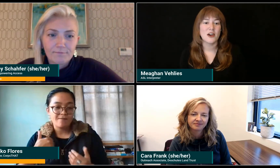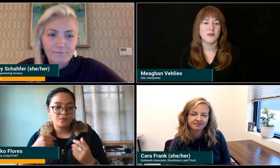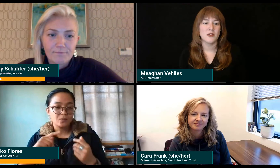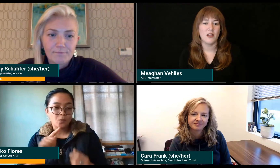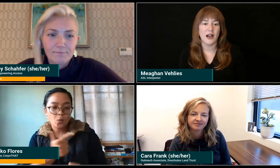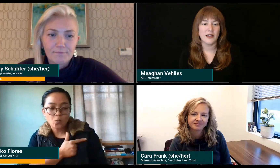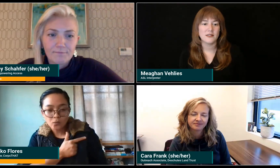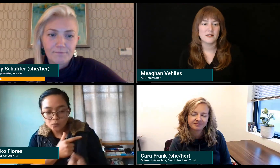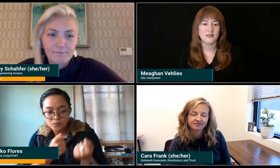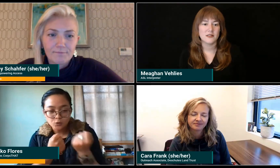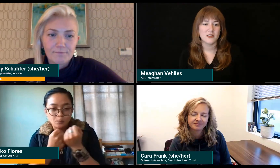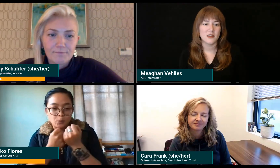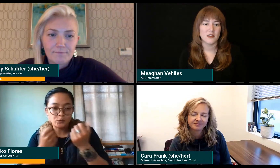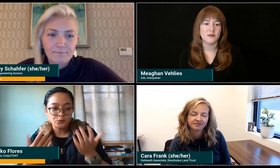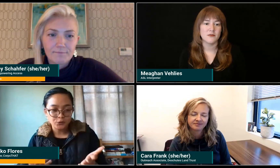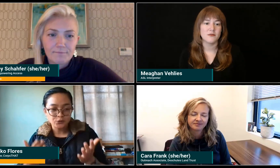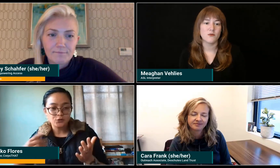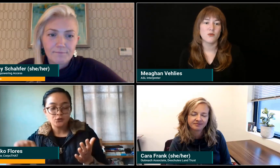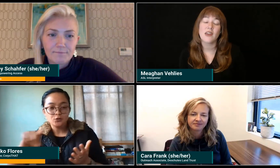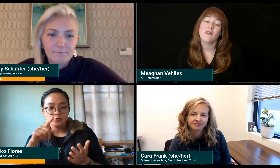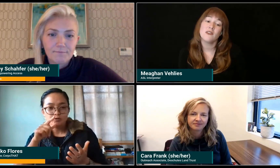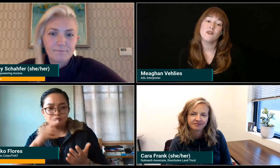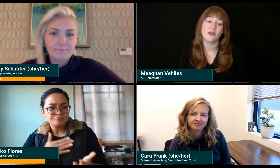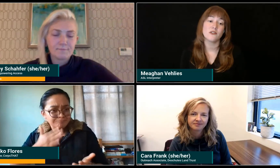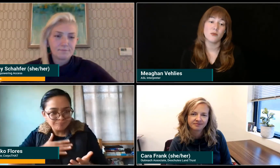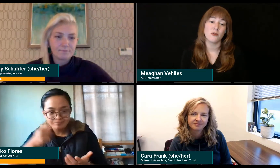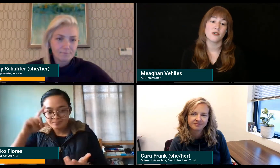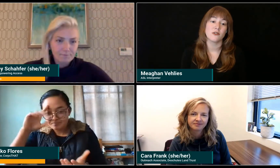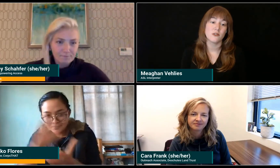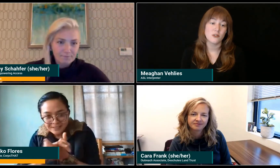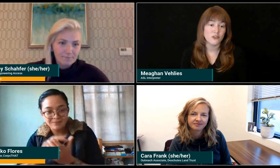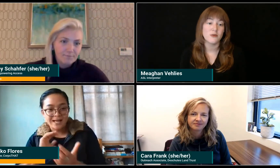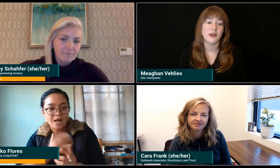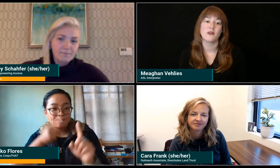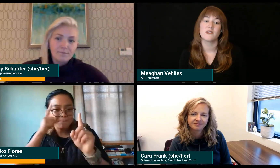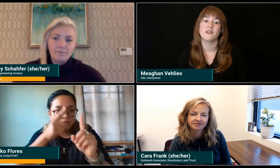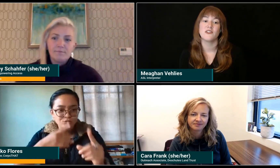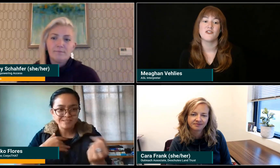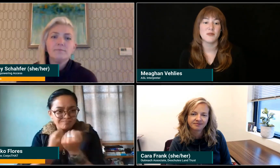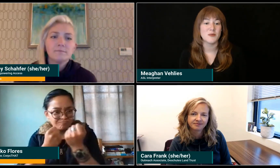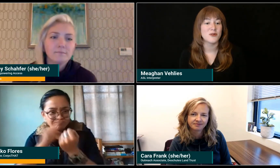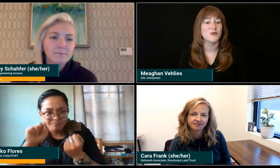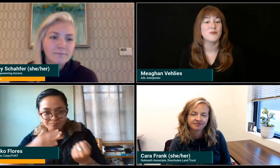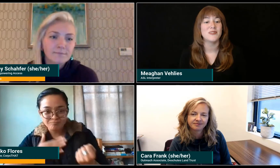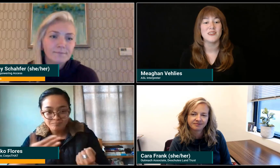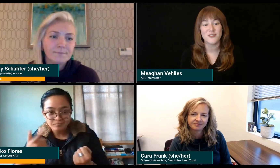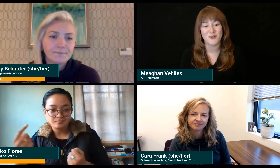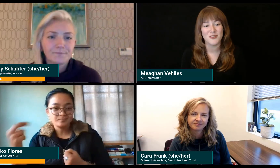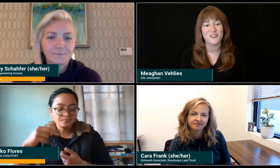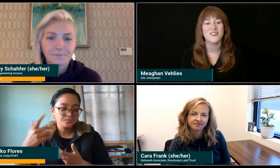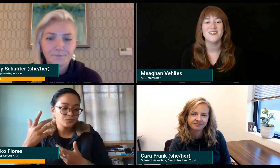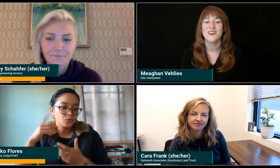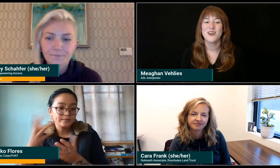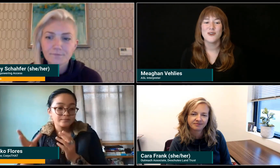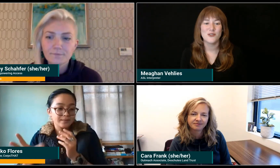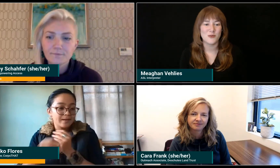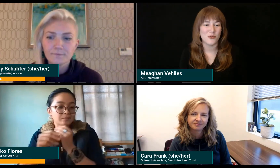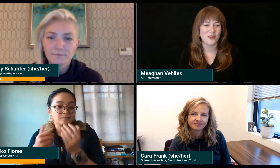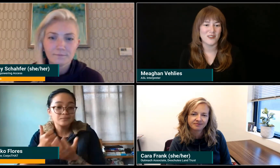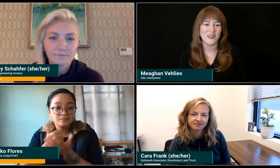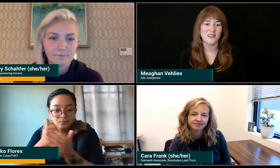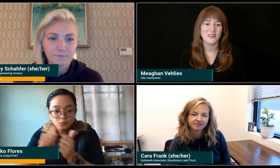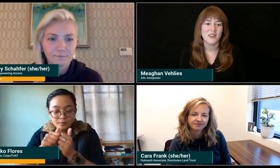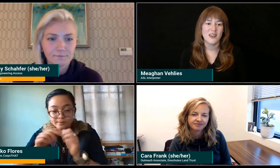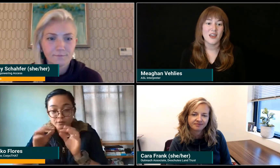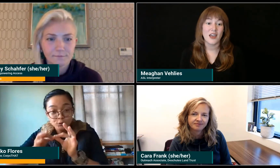Something that helped me a lot was having loyal supporters to my organization, people who believed in our mission, who